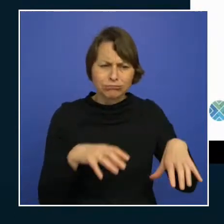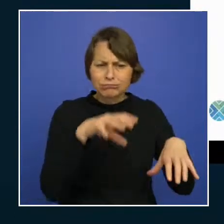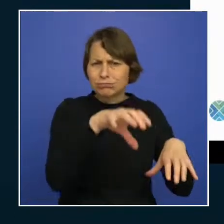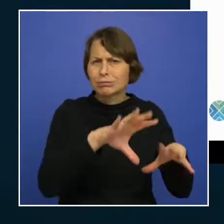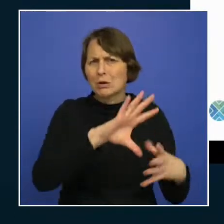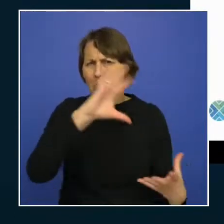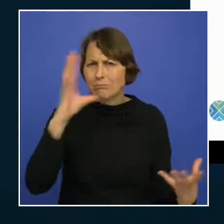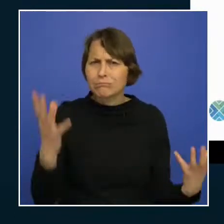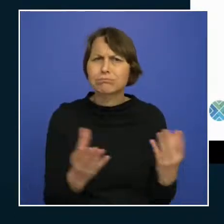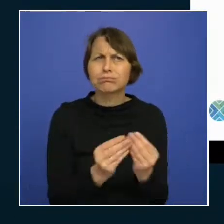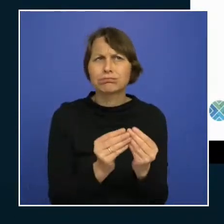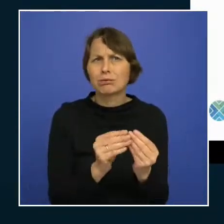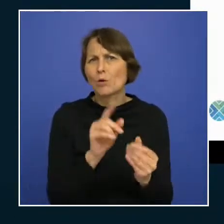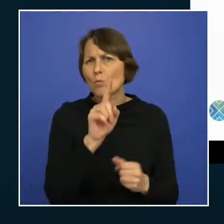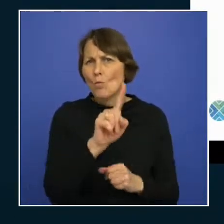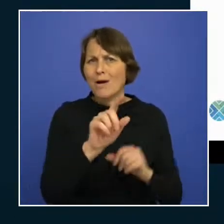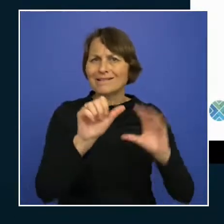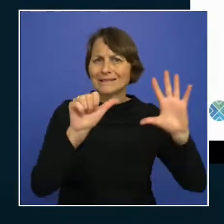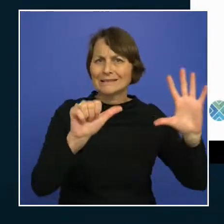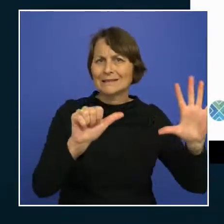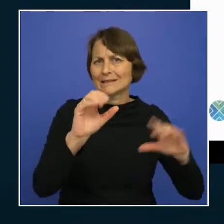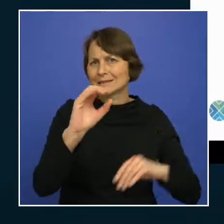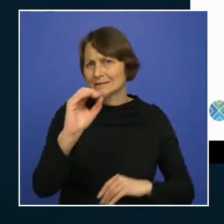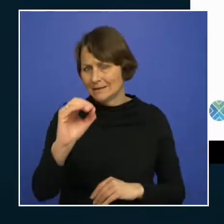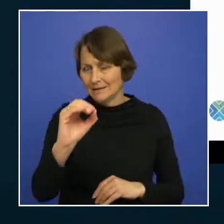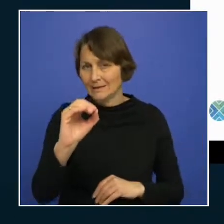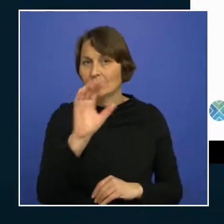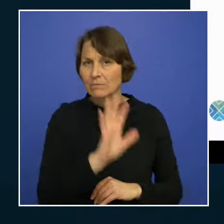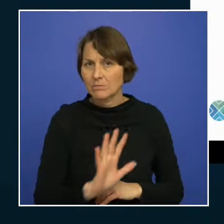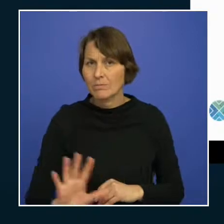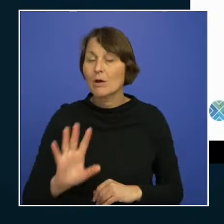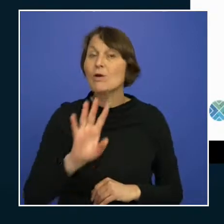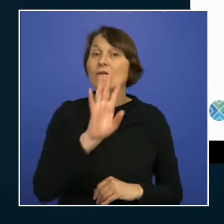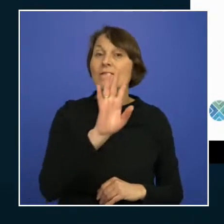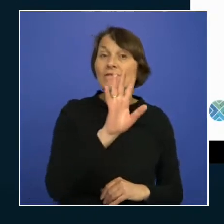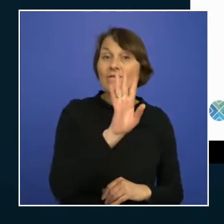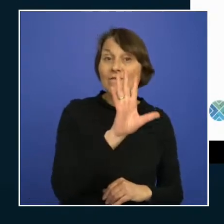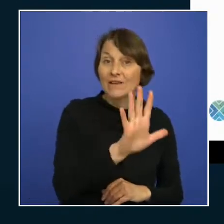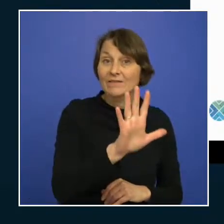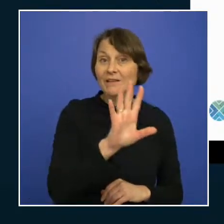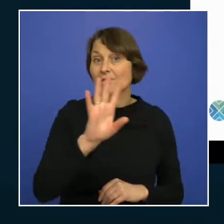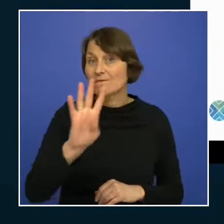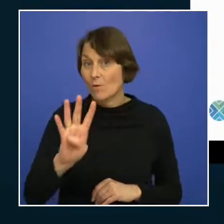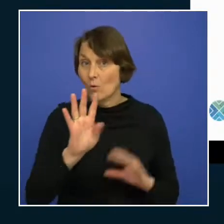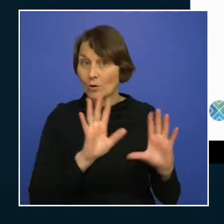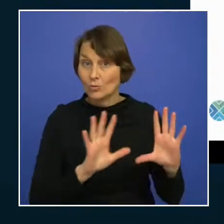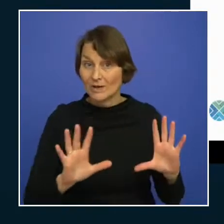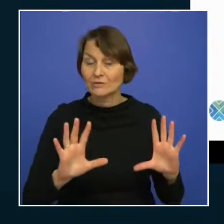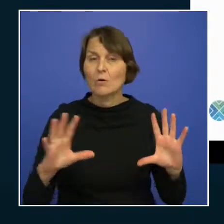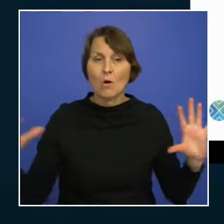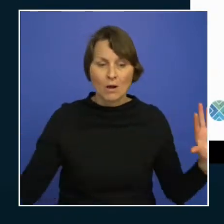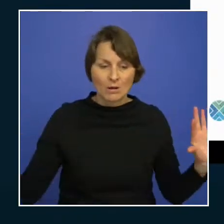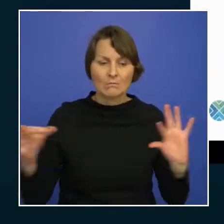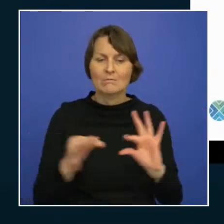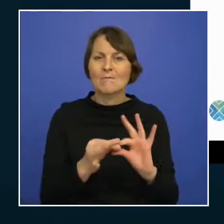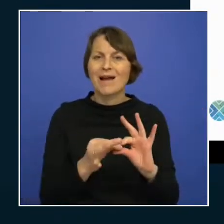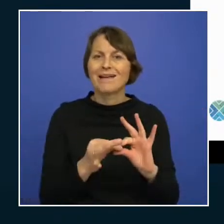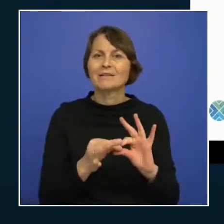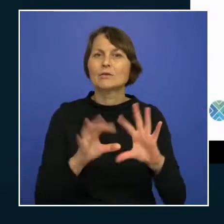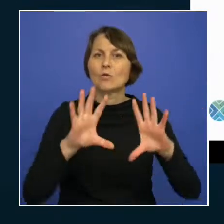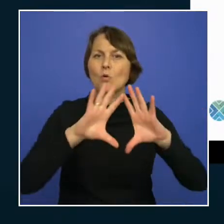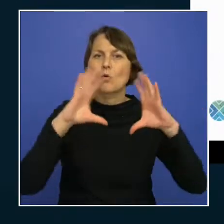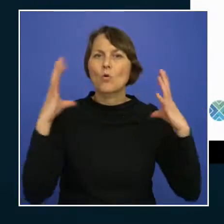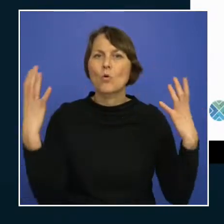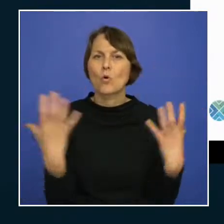data centers divided across 54 regions, and they're all connected to the Azure global network. Maybe there are